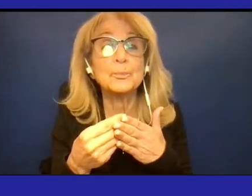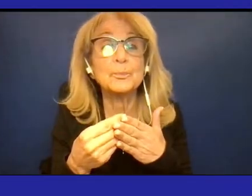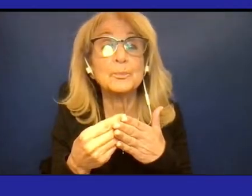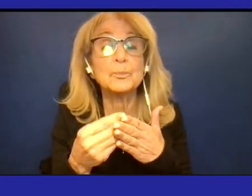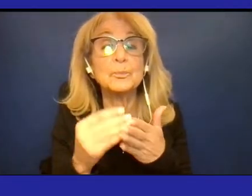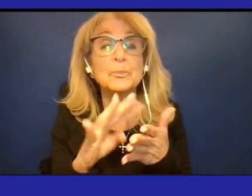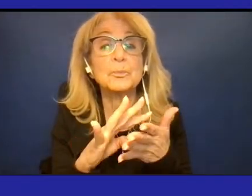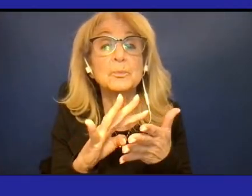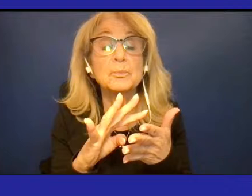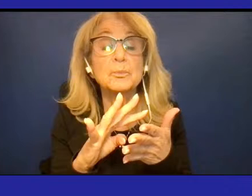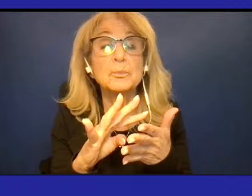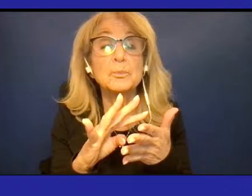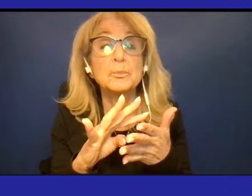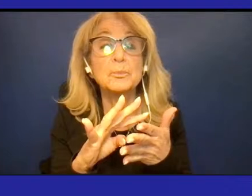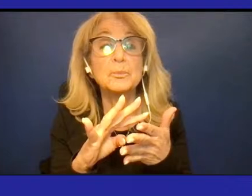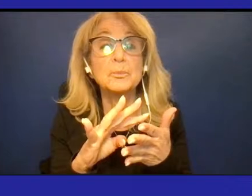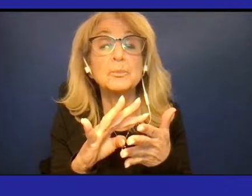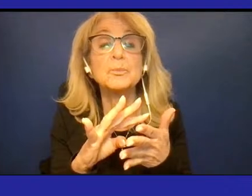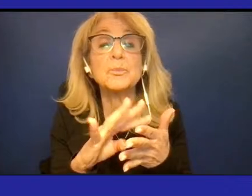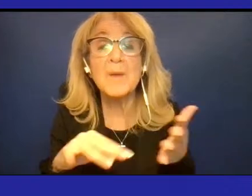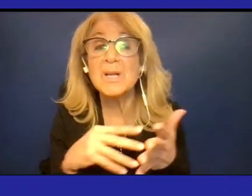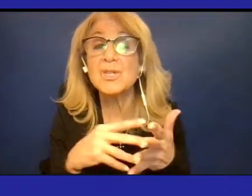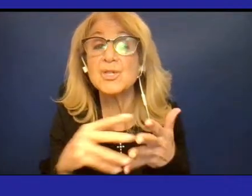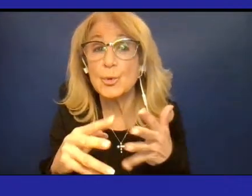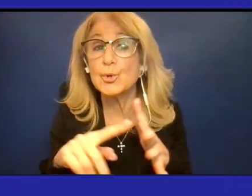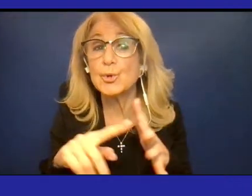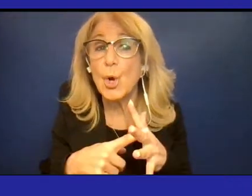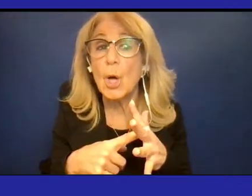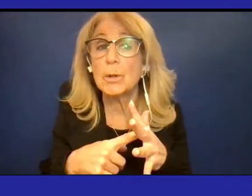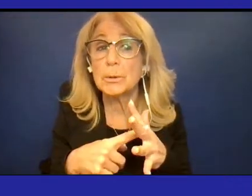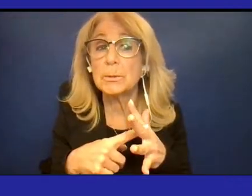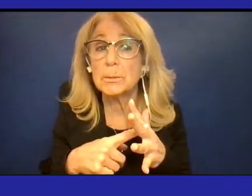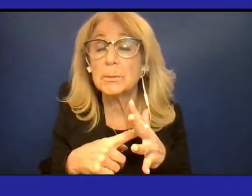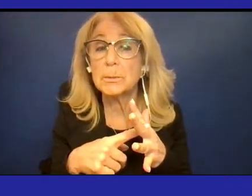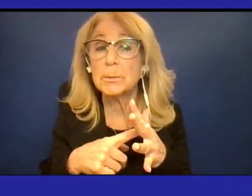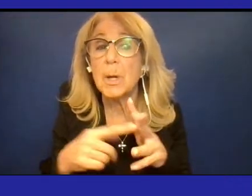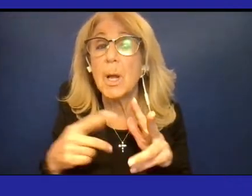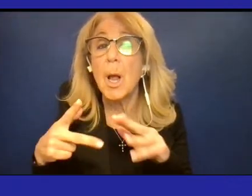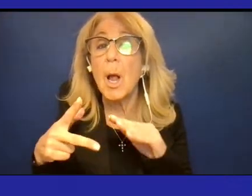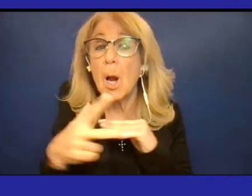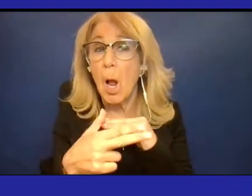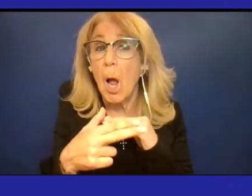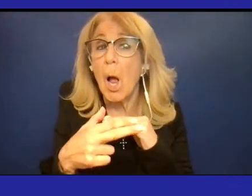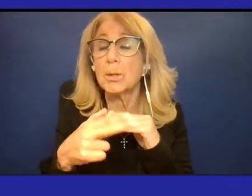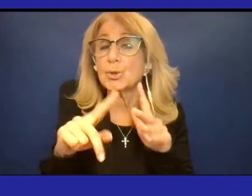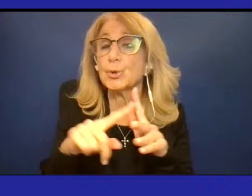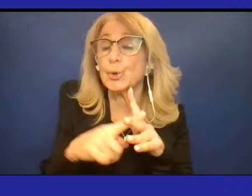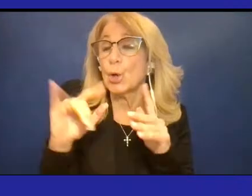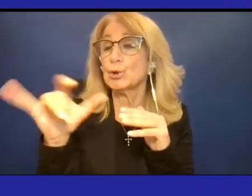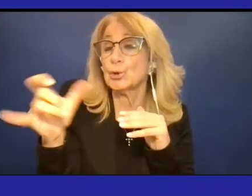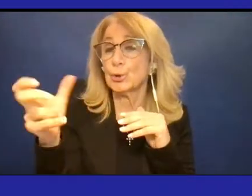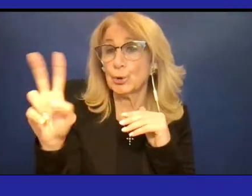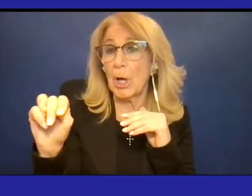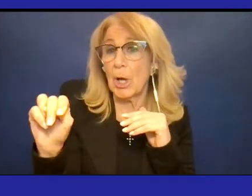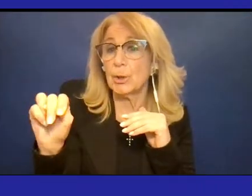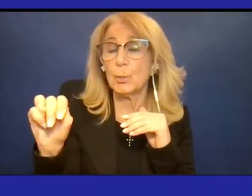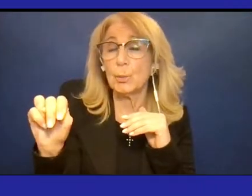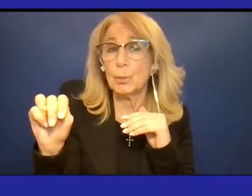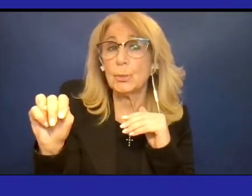start, cuts are start Yeah. in December, is that? Well, January, but yeah. So we're waiting for